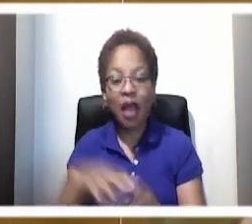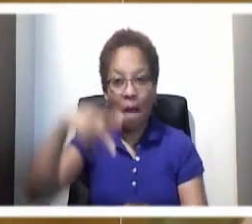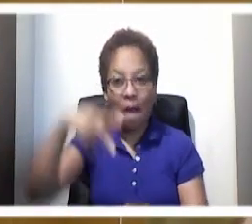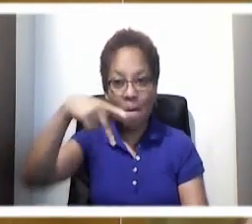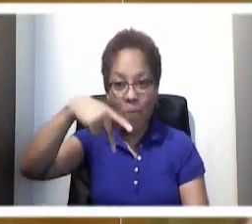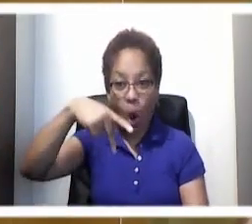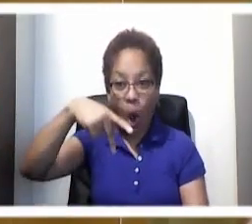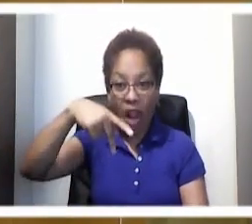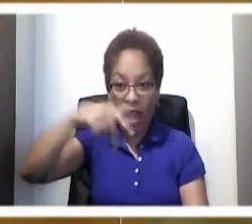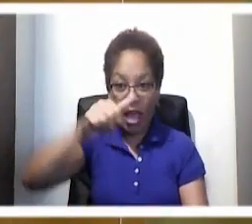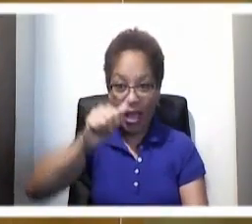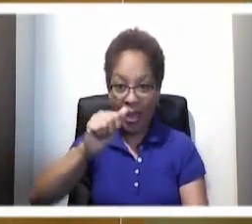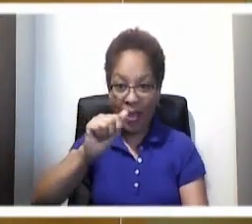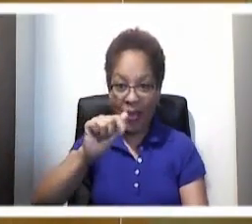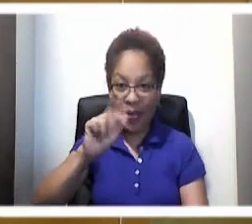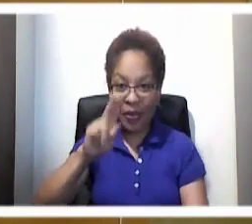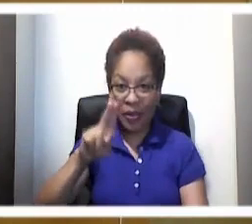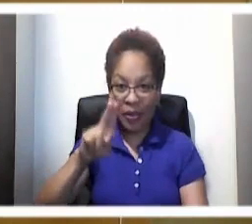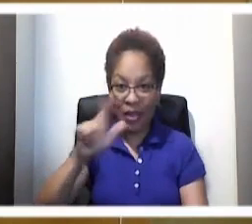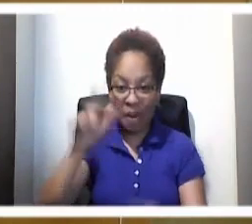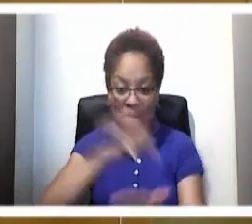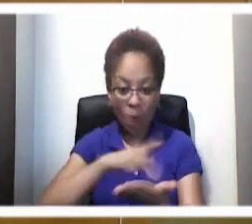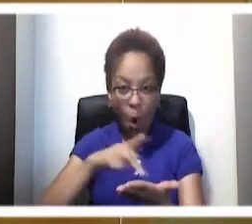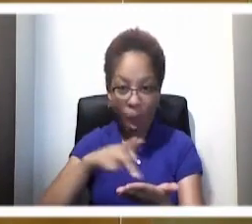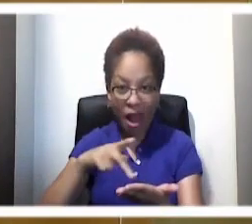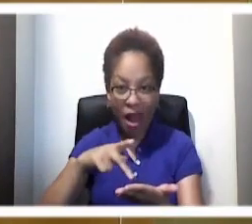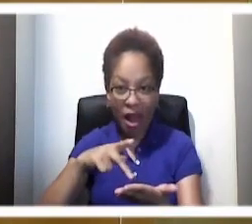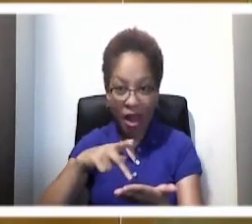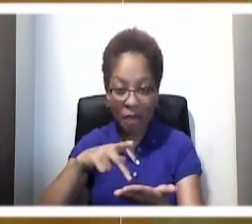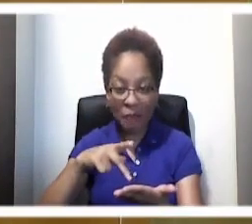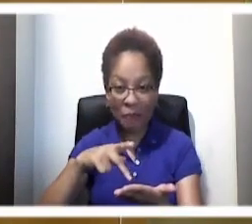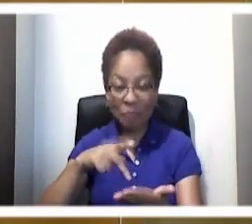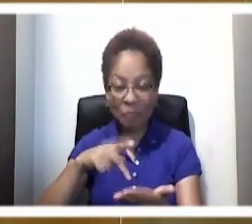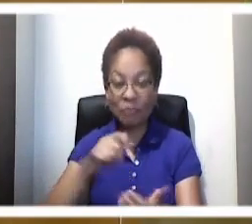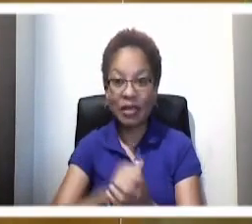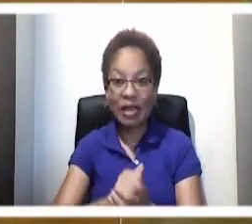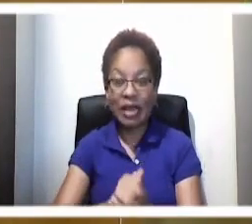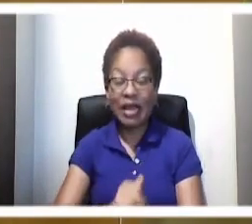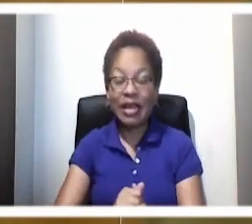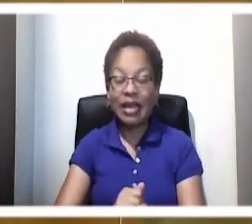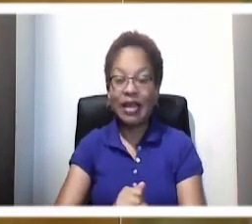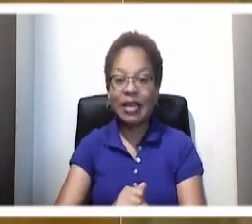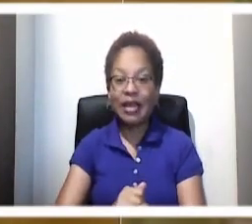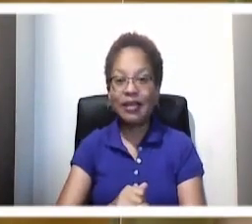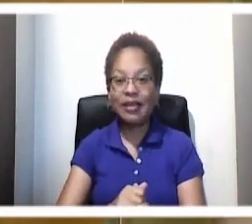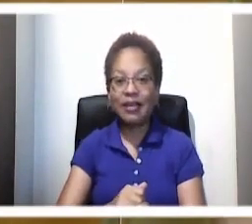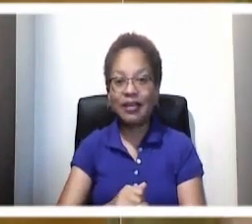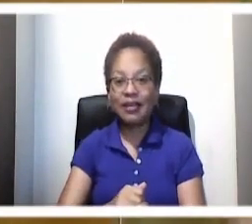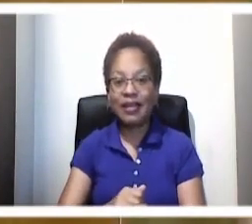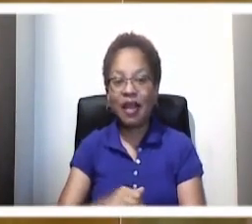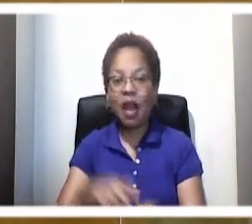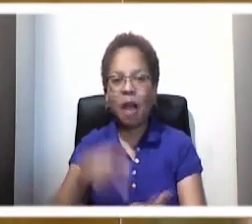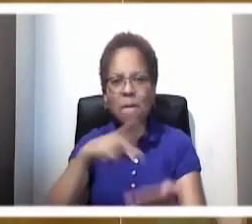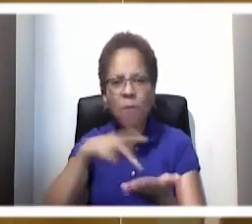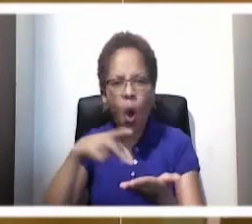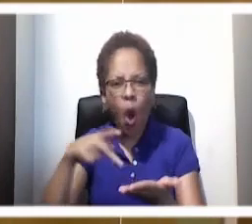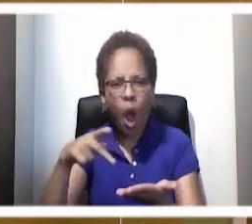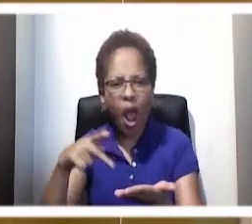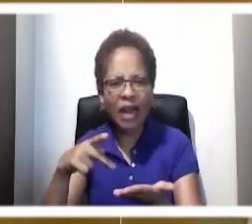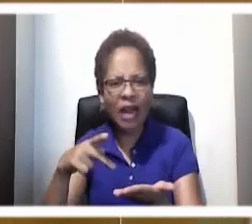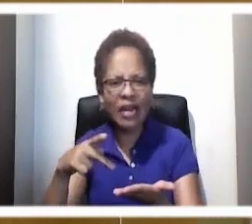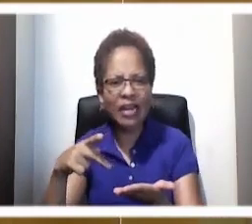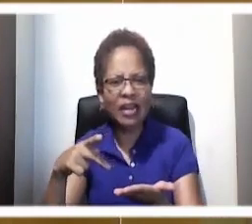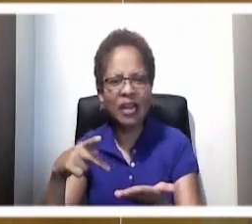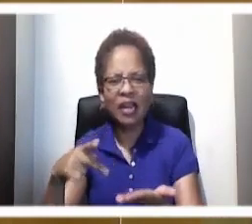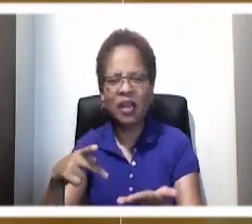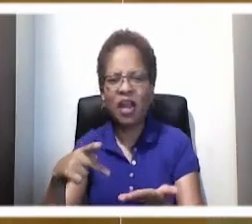person, least anticipated a stoppage, a COVID-like moment in his